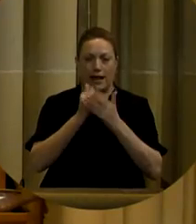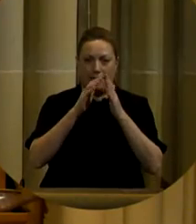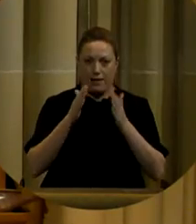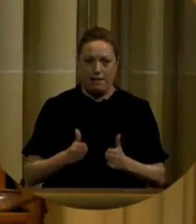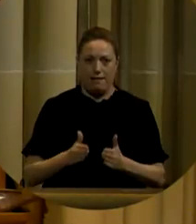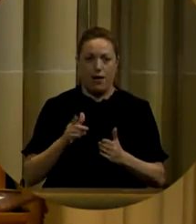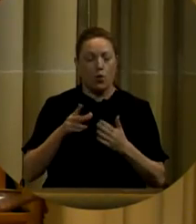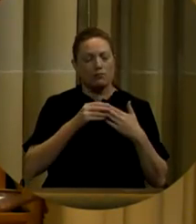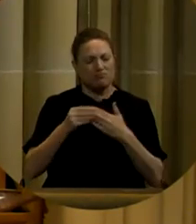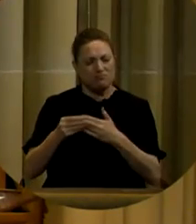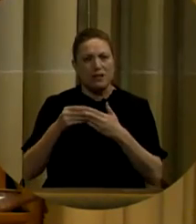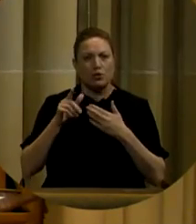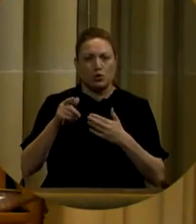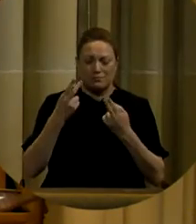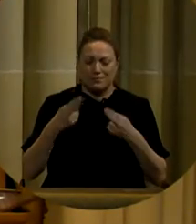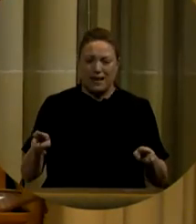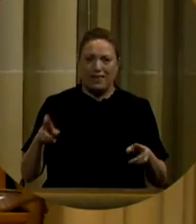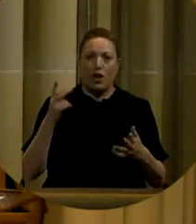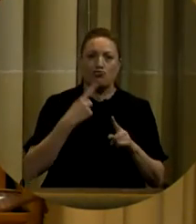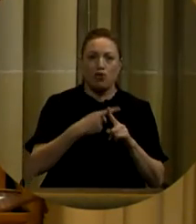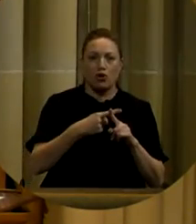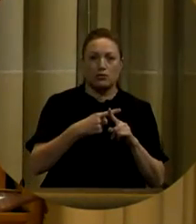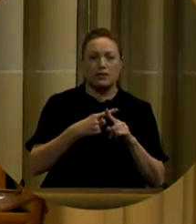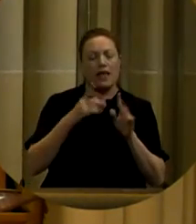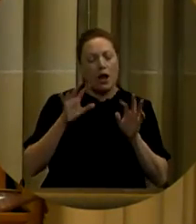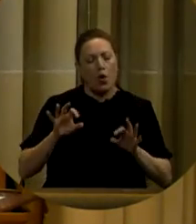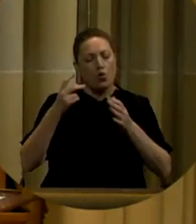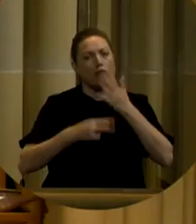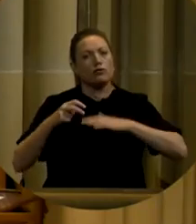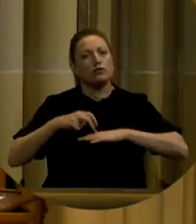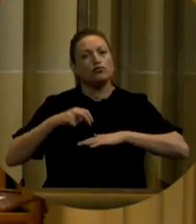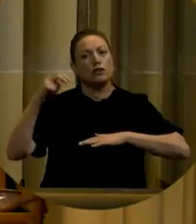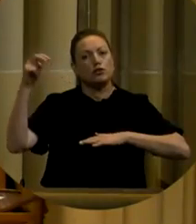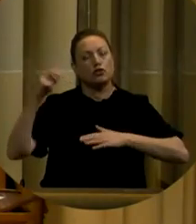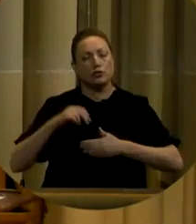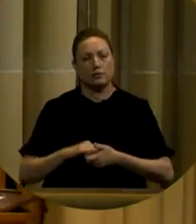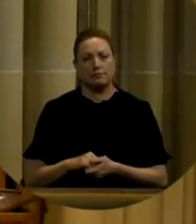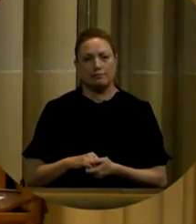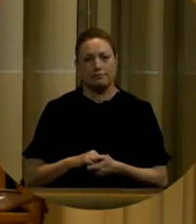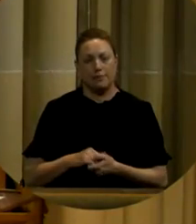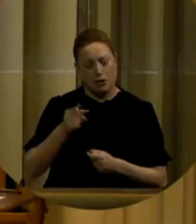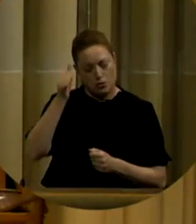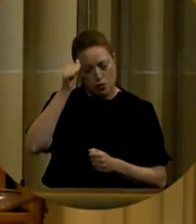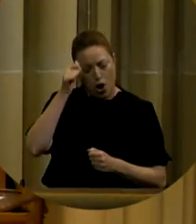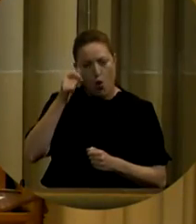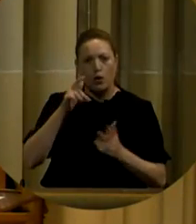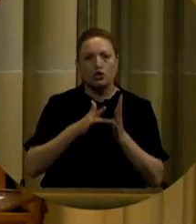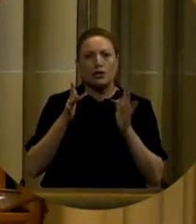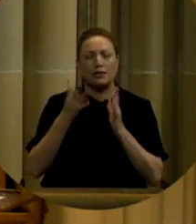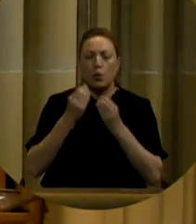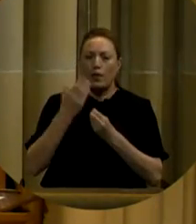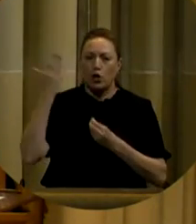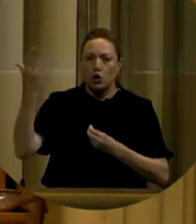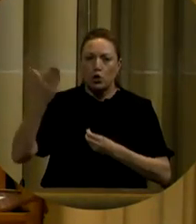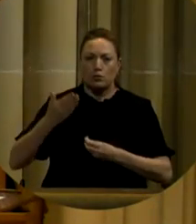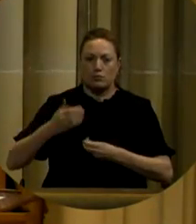death on the cross to the glory of the resurrection, and whom you have seated at your right hand, we